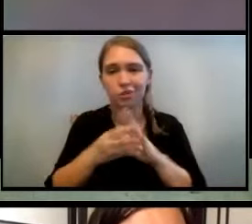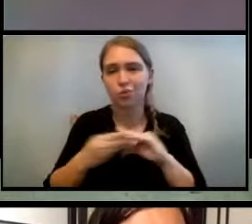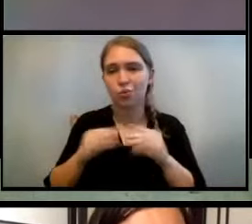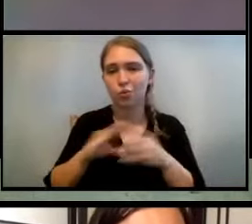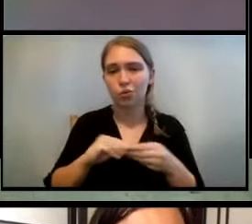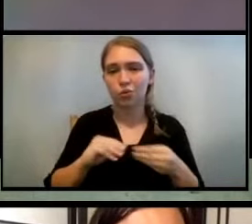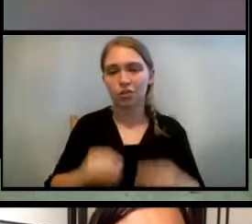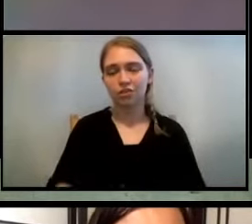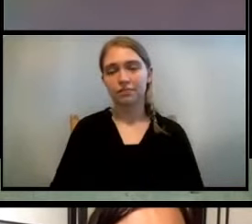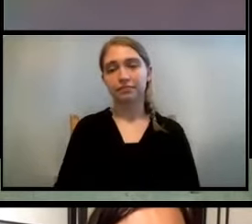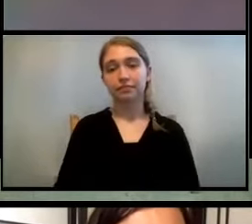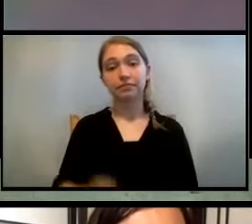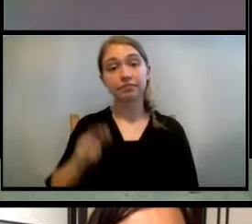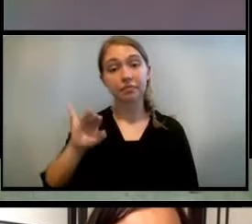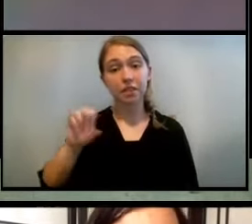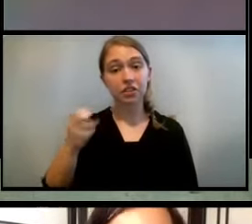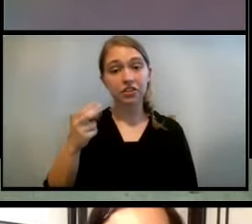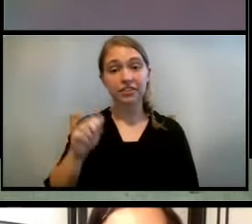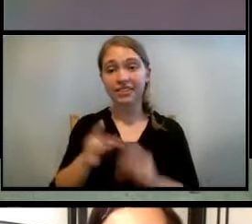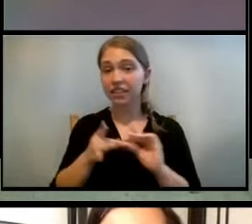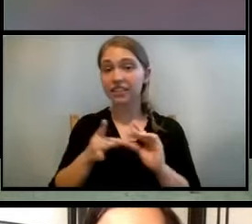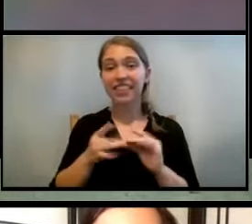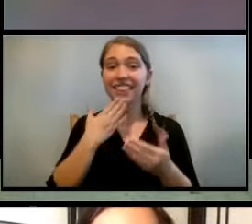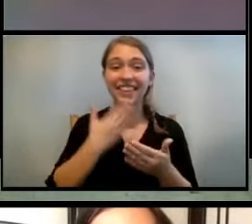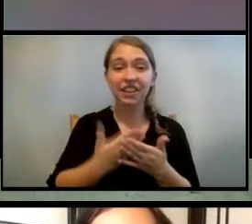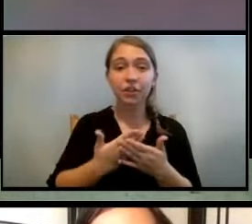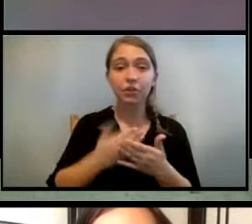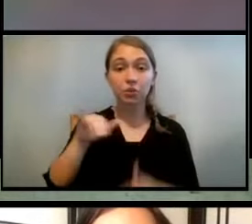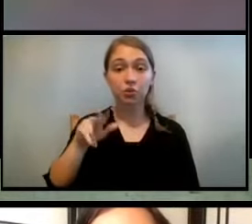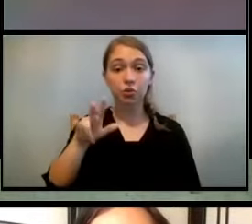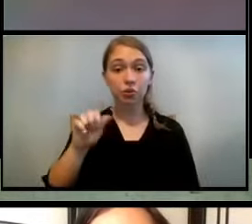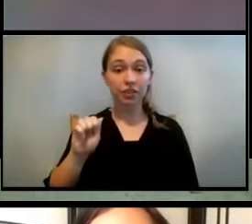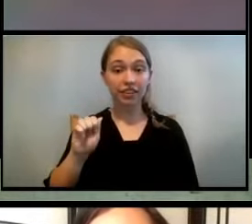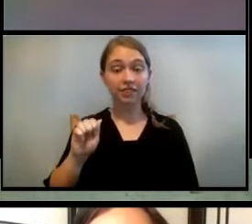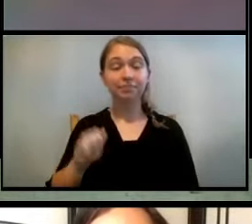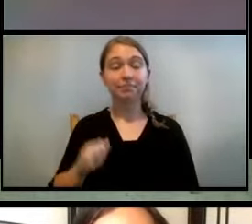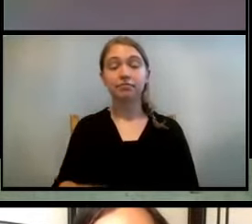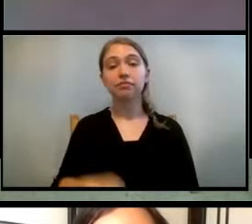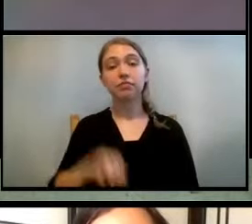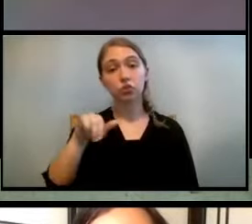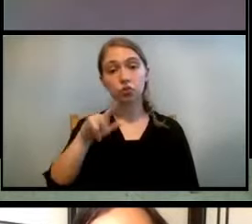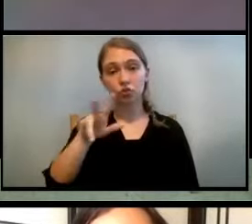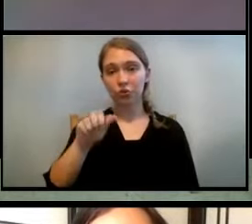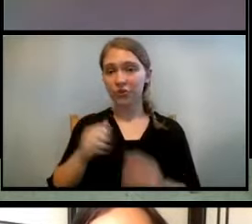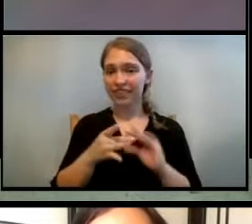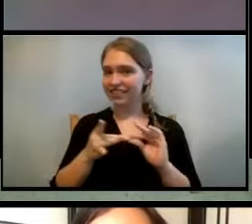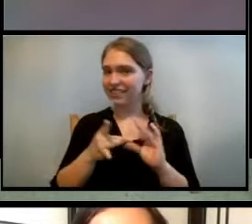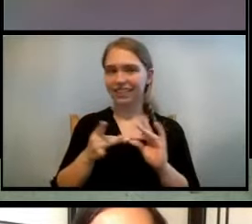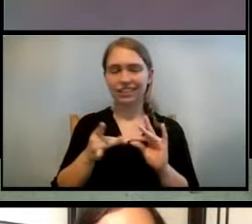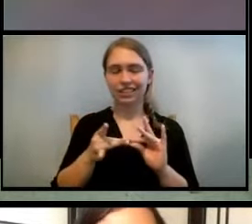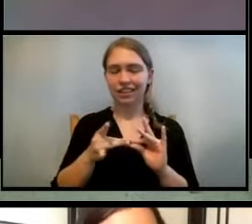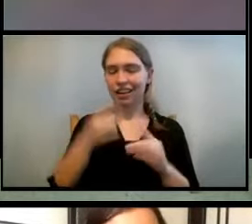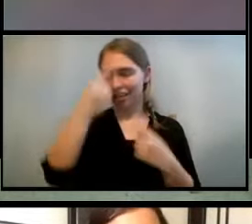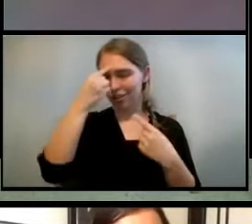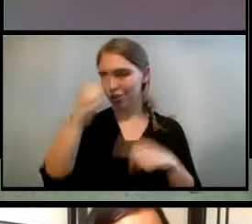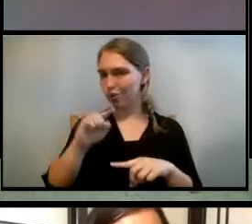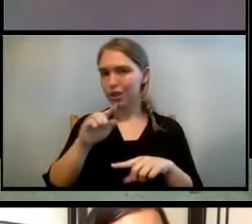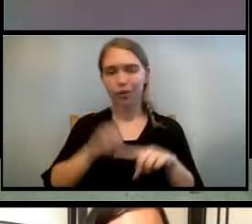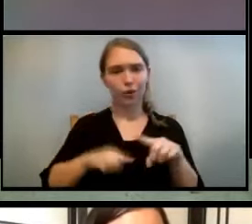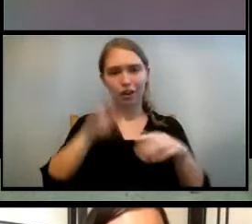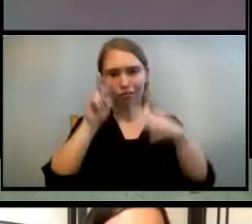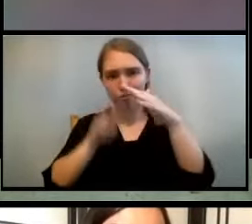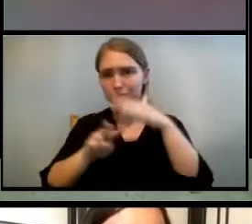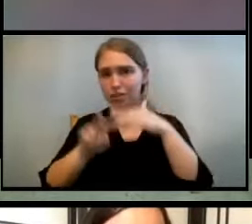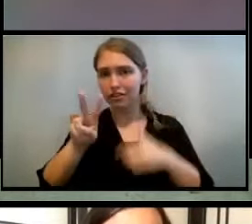Thank you, Chinelo. Julia. Well, I want to agree with everyone that you can't know what's going to go viral, and you can't know what's